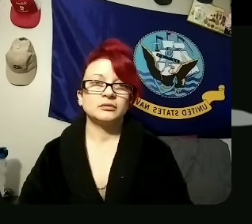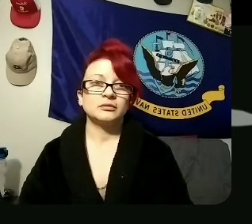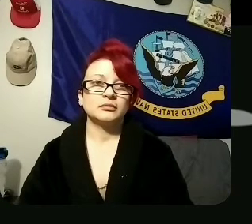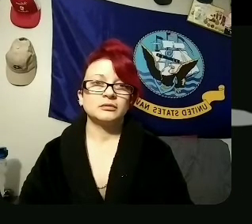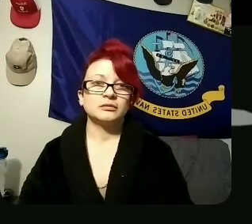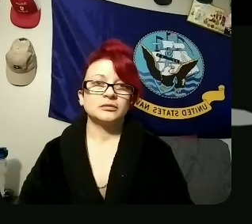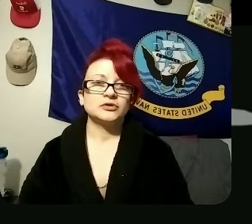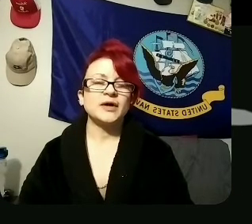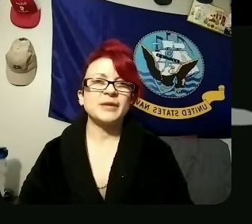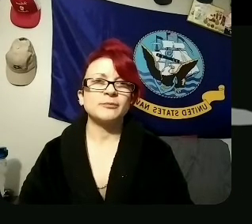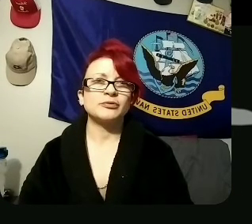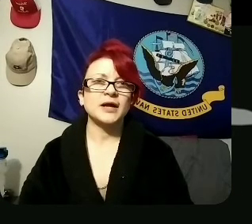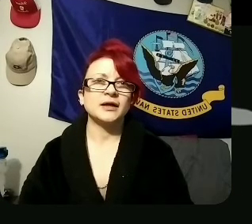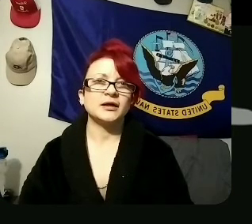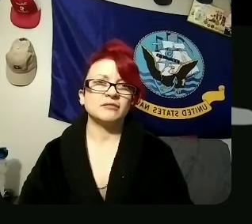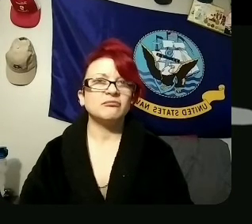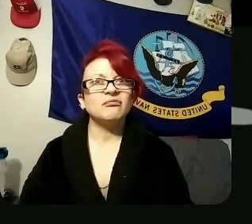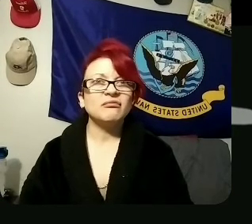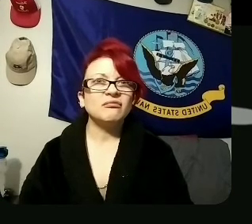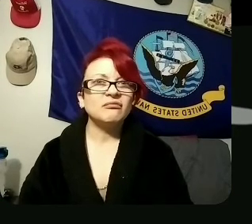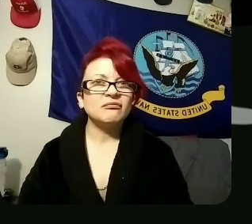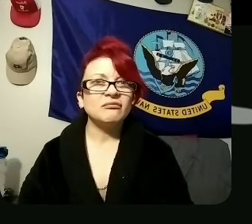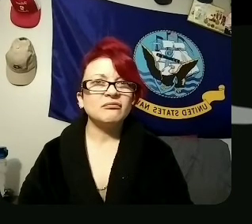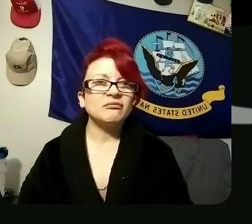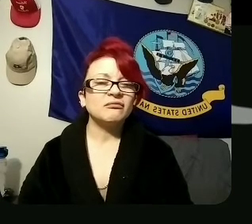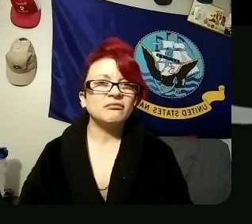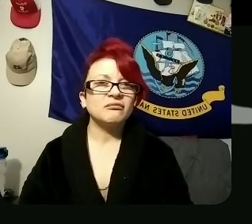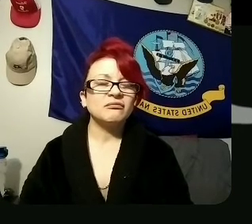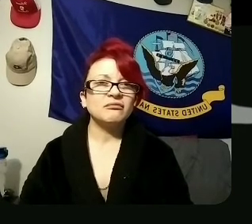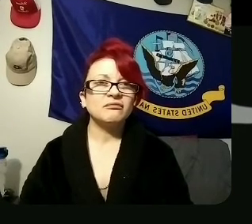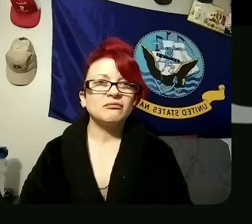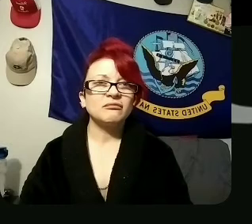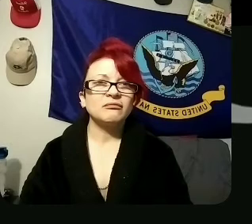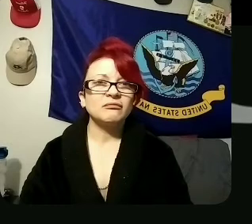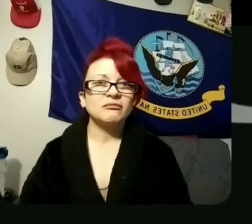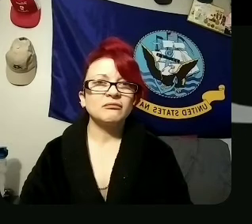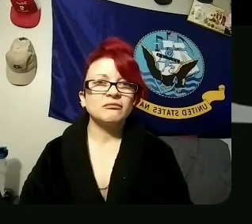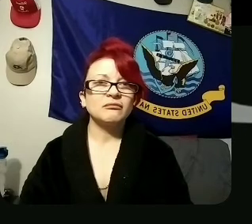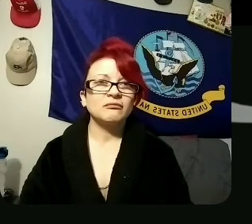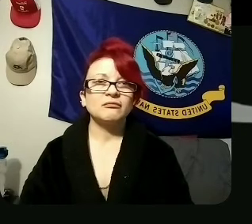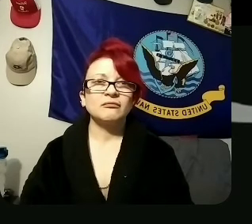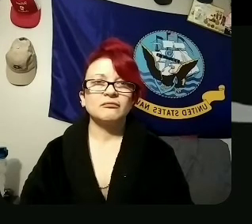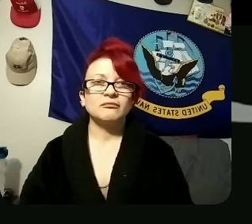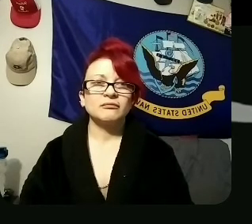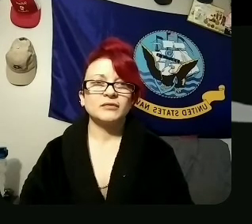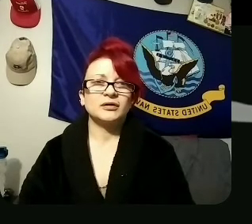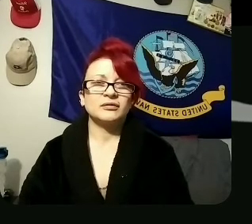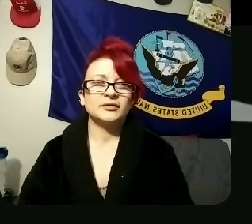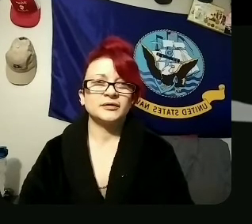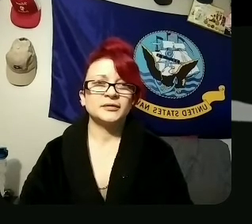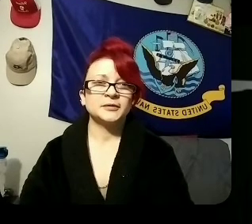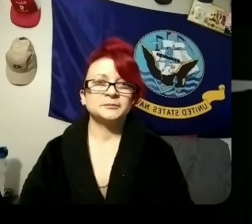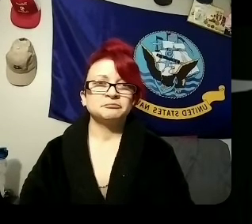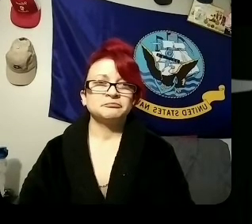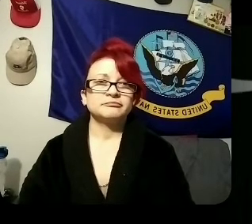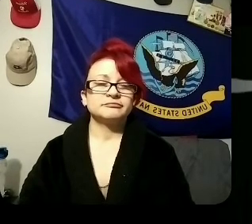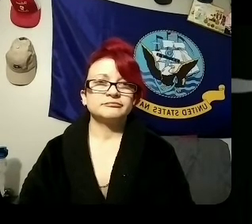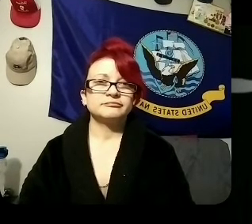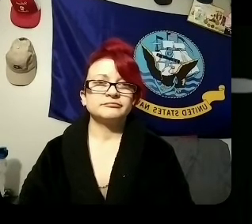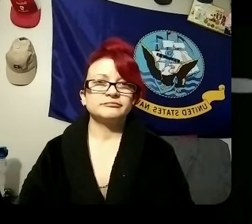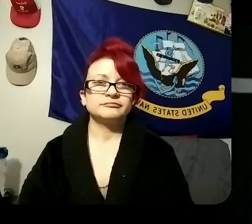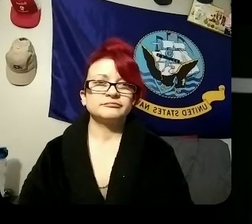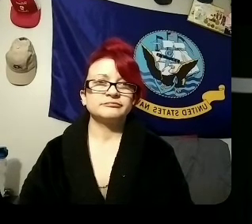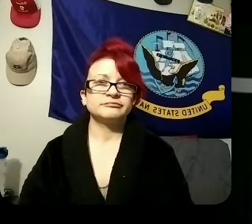got it started, and I arrived at the convenience store to retrieve my girlfriend's mandated snacks. As I left the